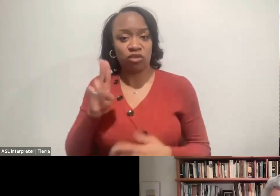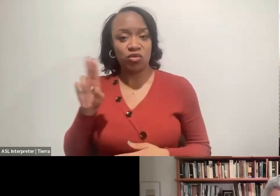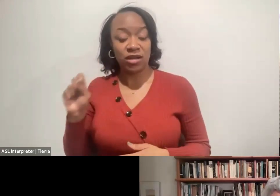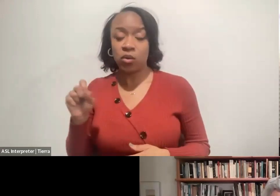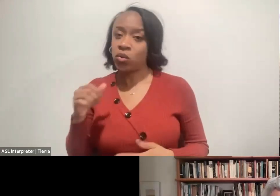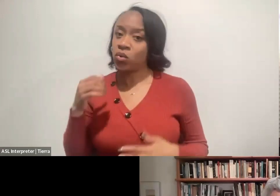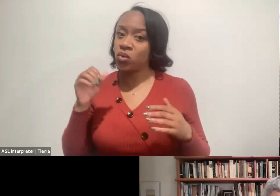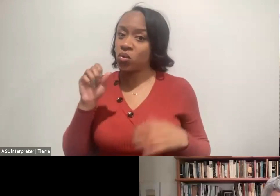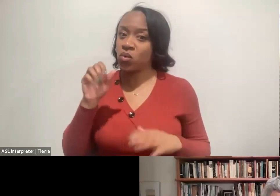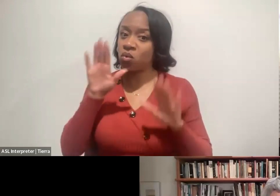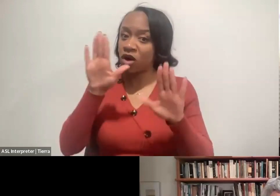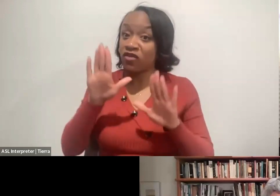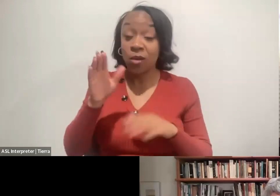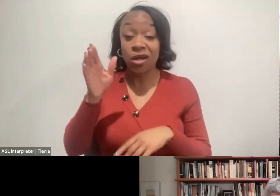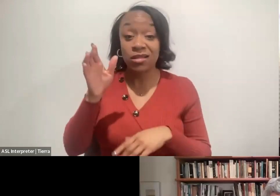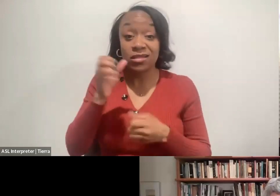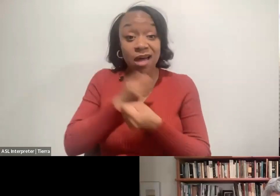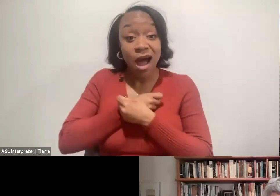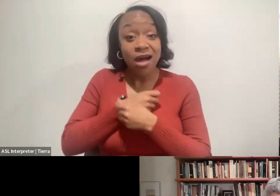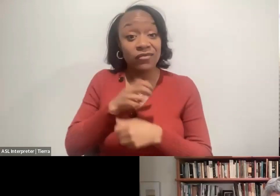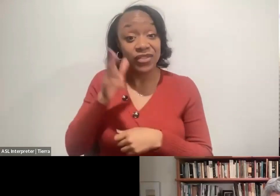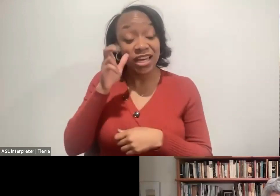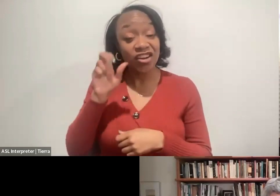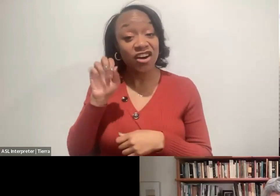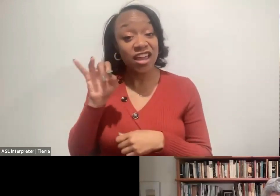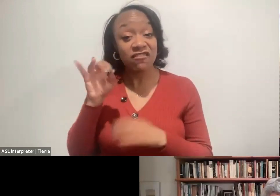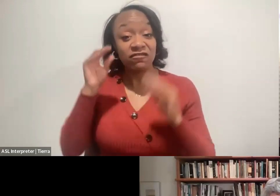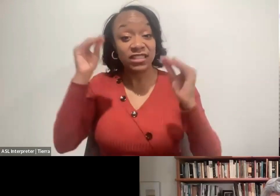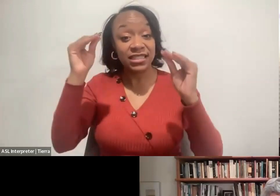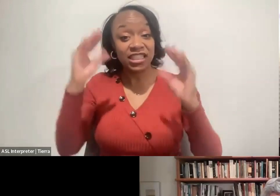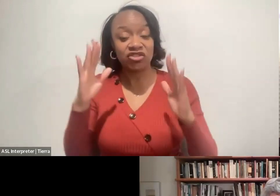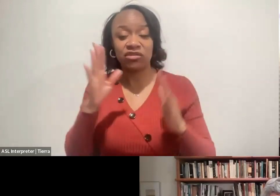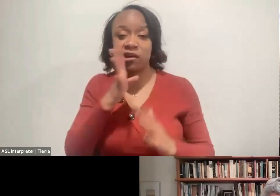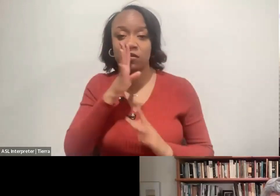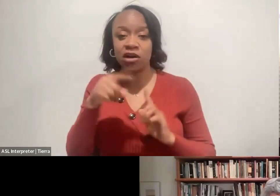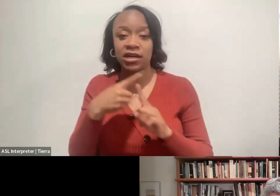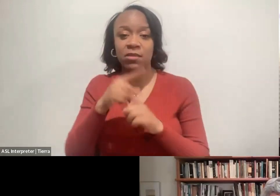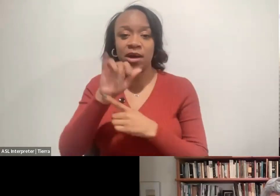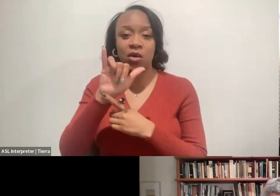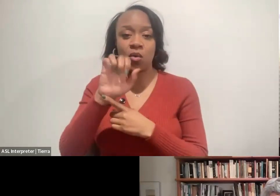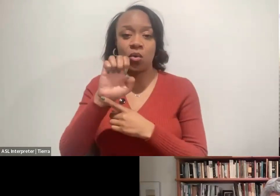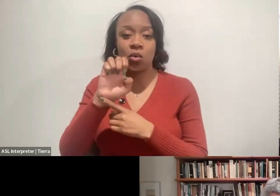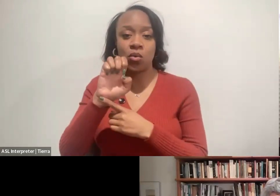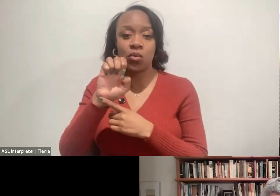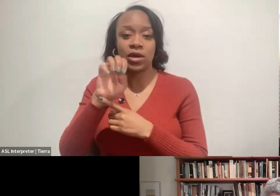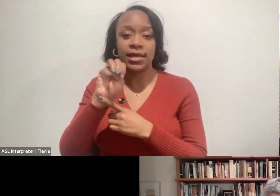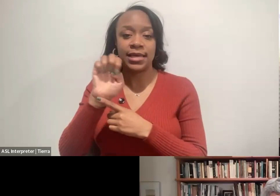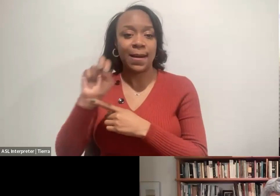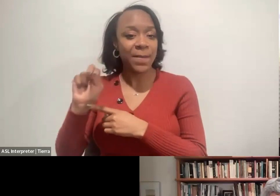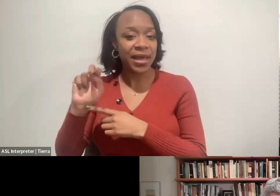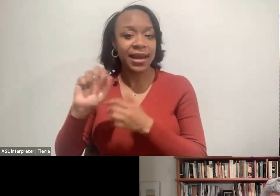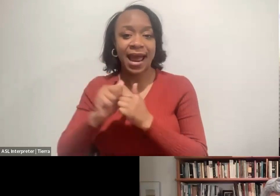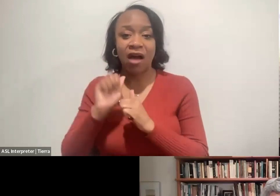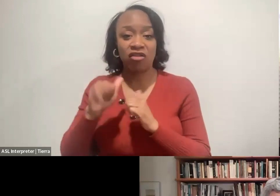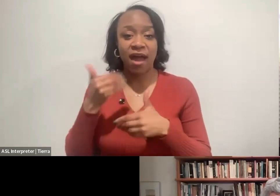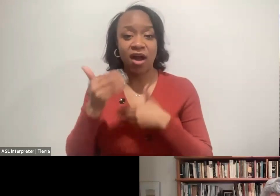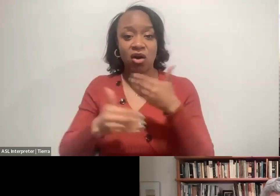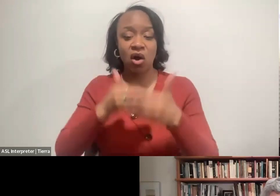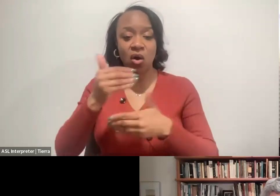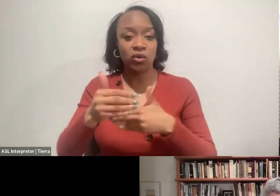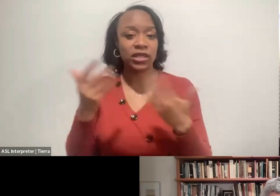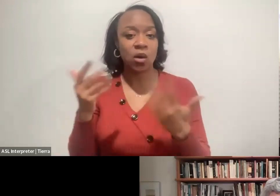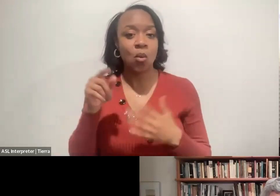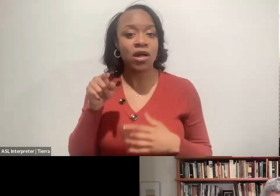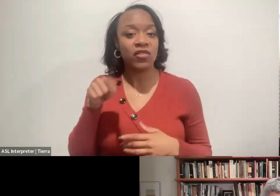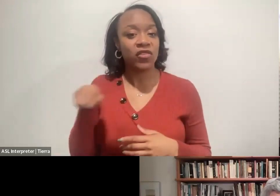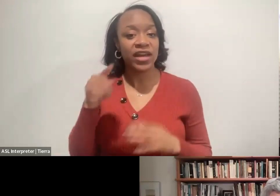from teachers if they begin teaching about Yemen, how that goes and what they teach. So I just